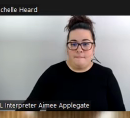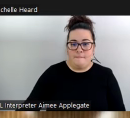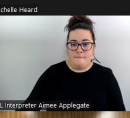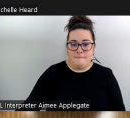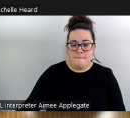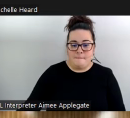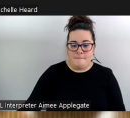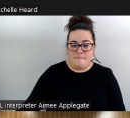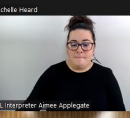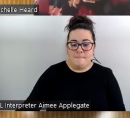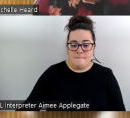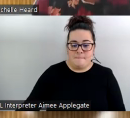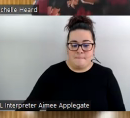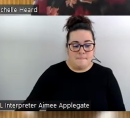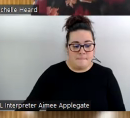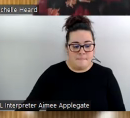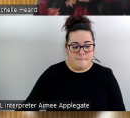Fantastic.